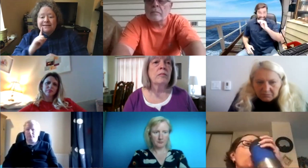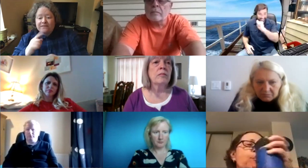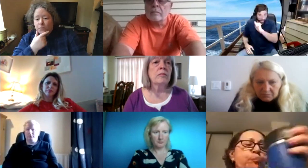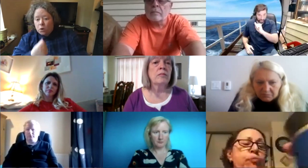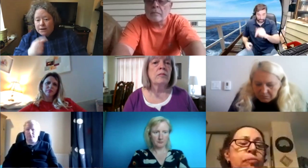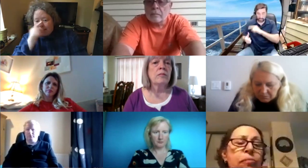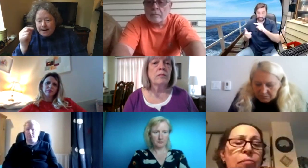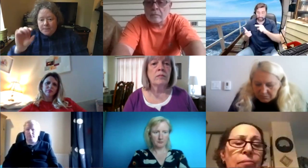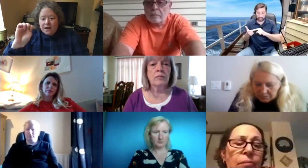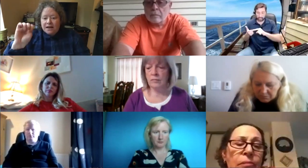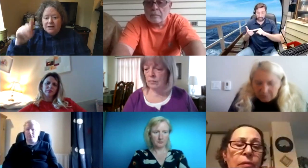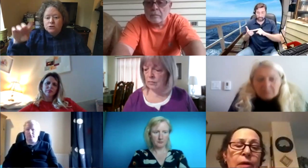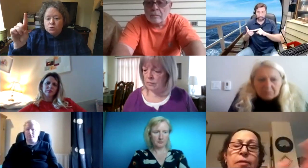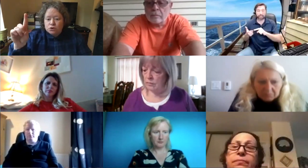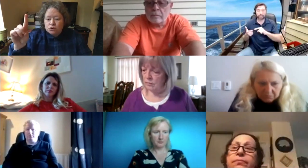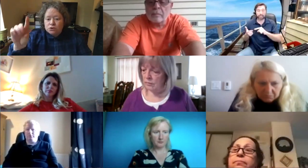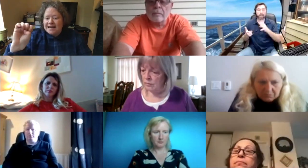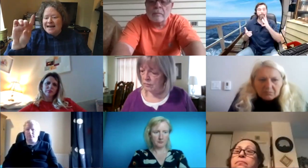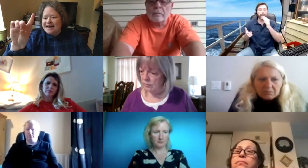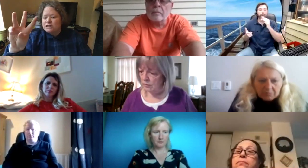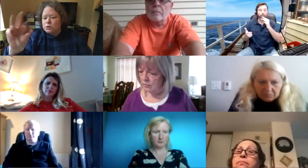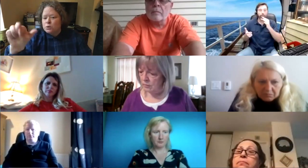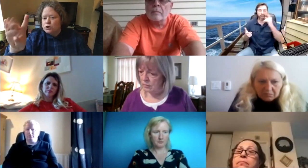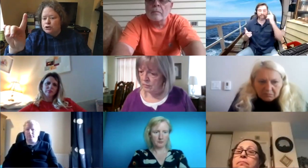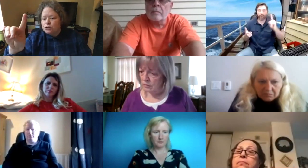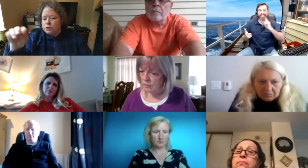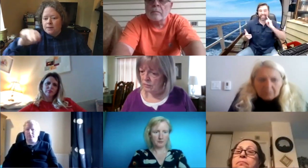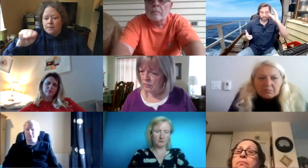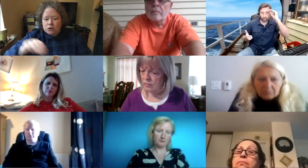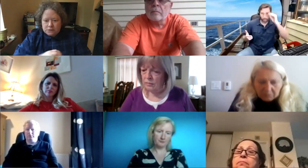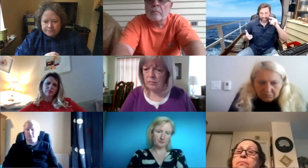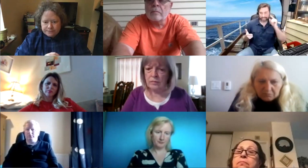and the mother of the deaf boy was Edward.